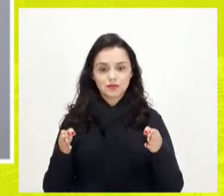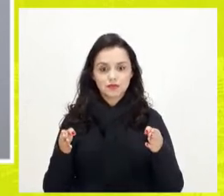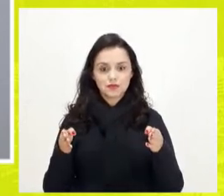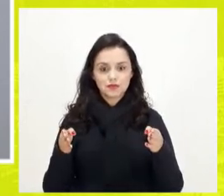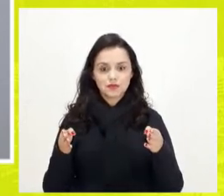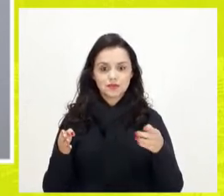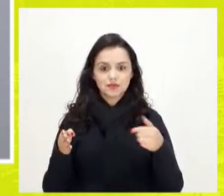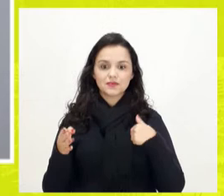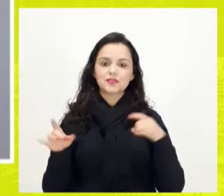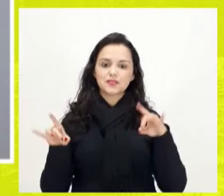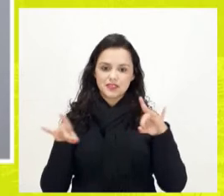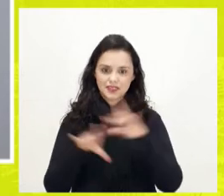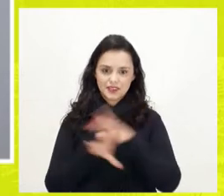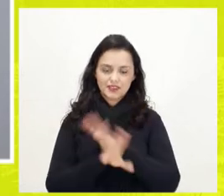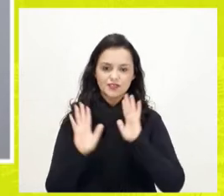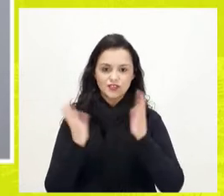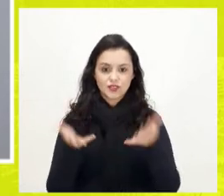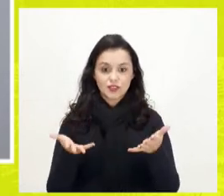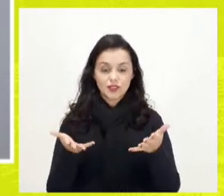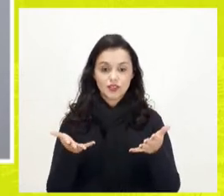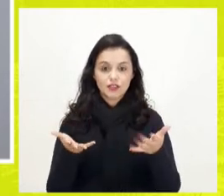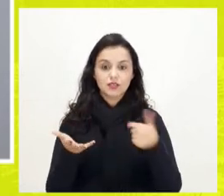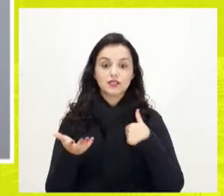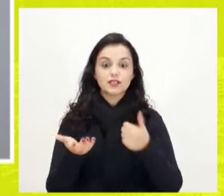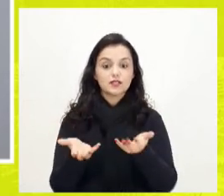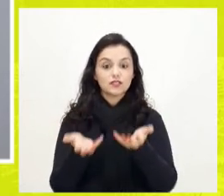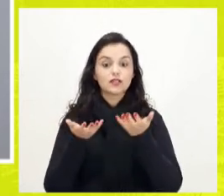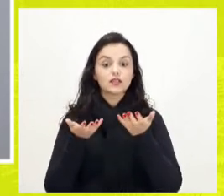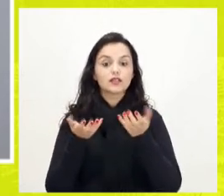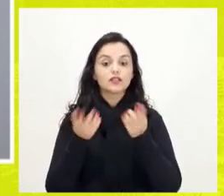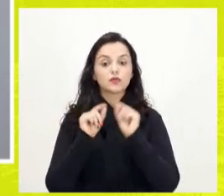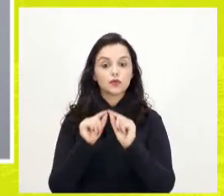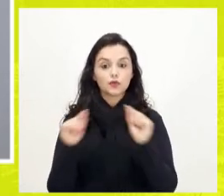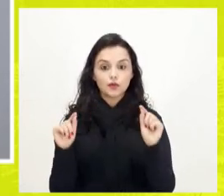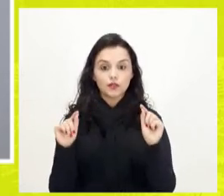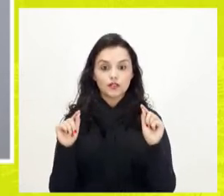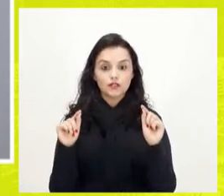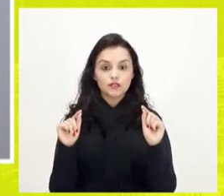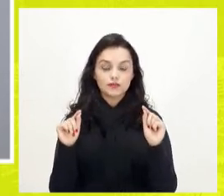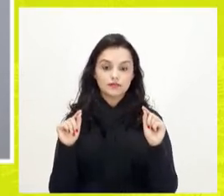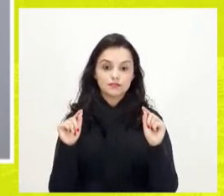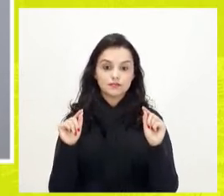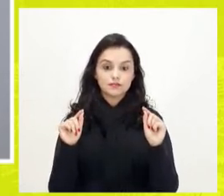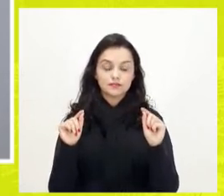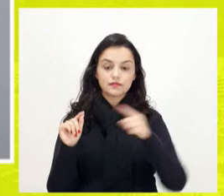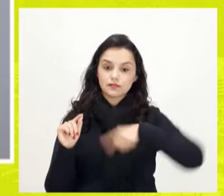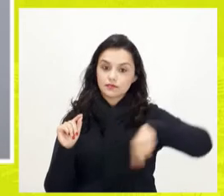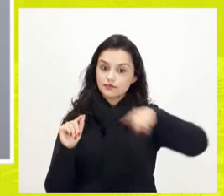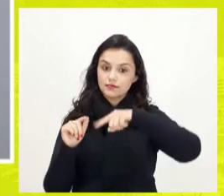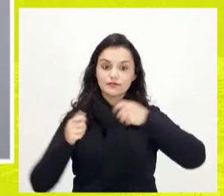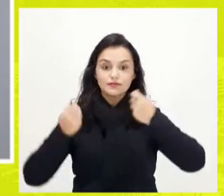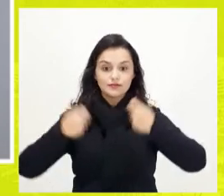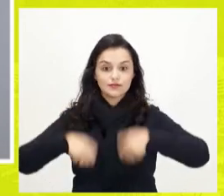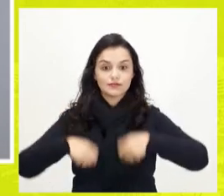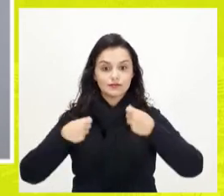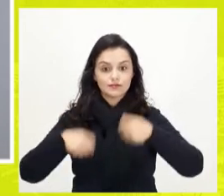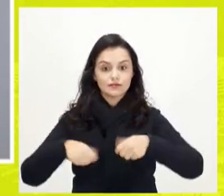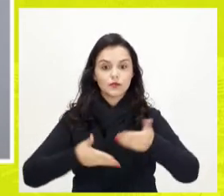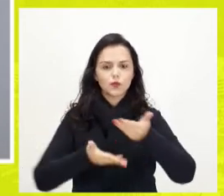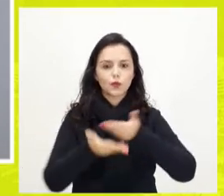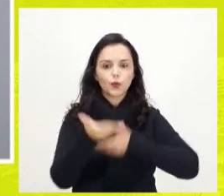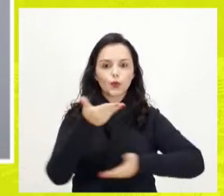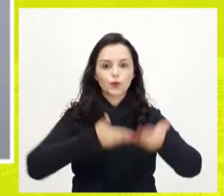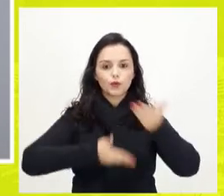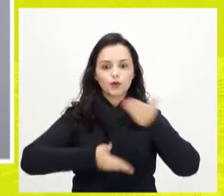have more time i'm going to wrap up but the most important point of my presentation is